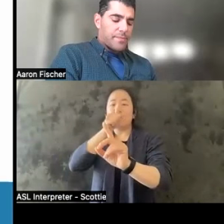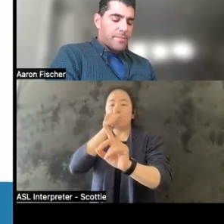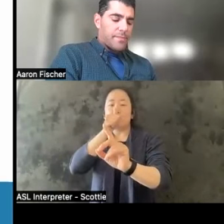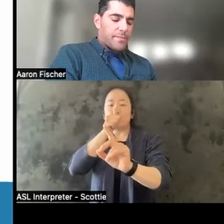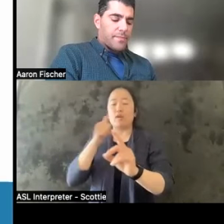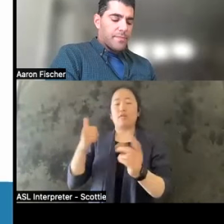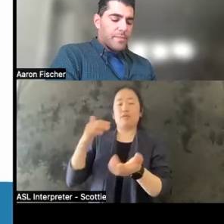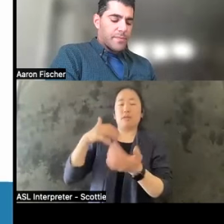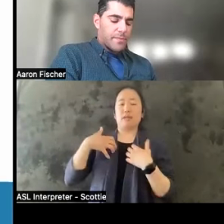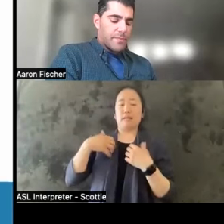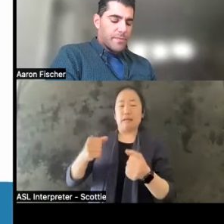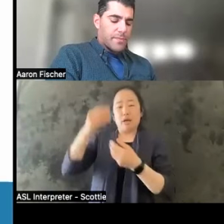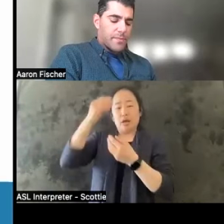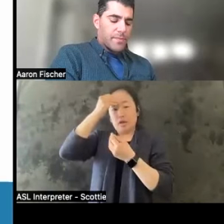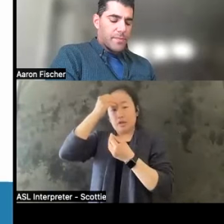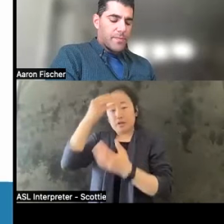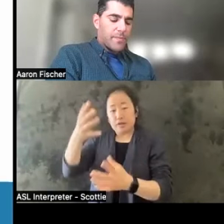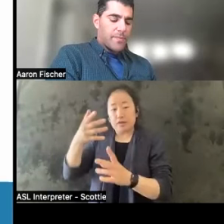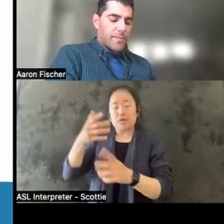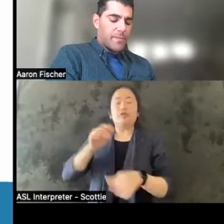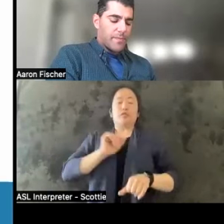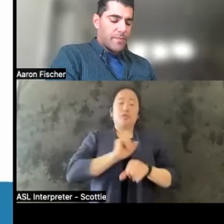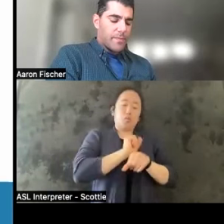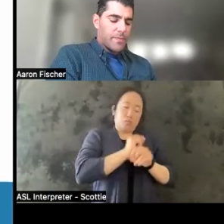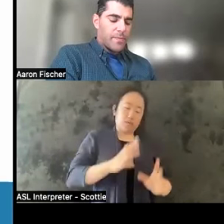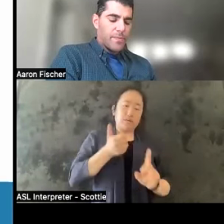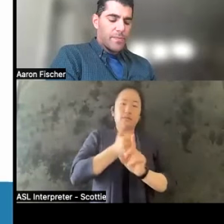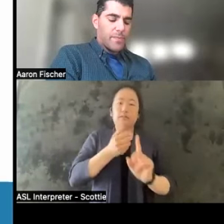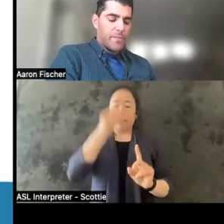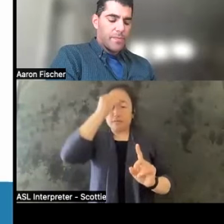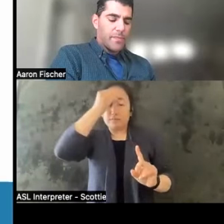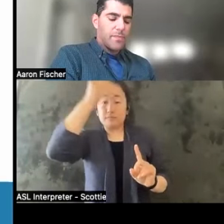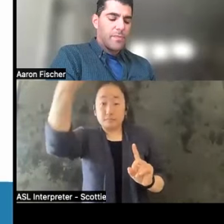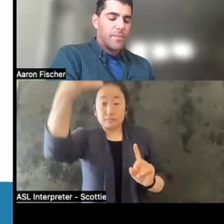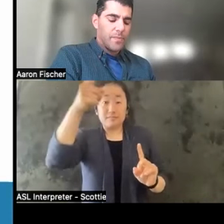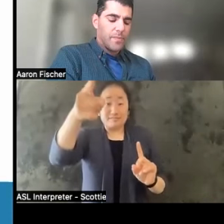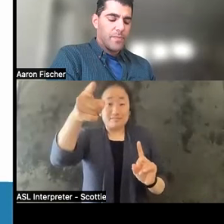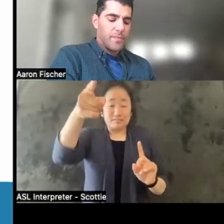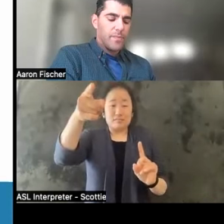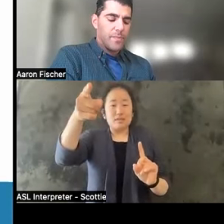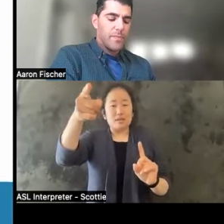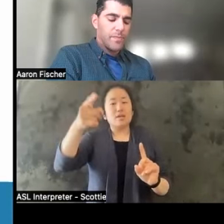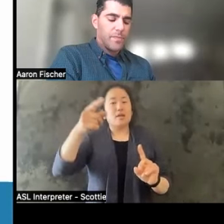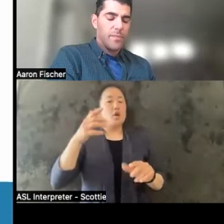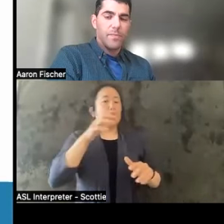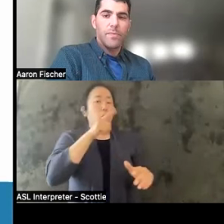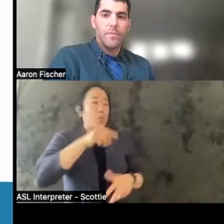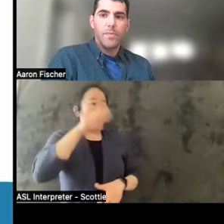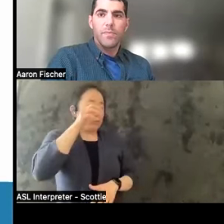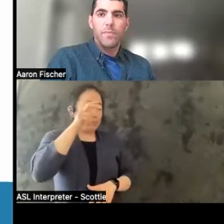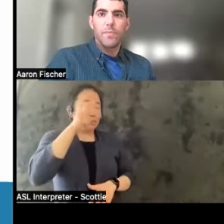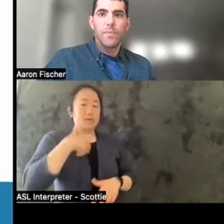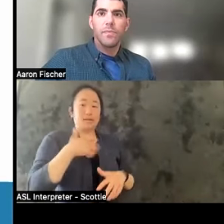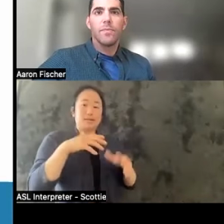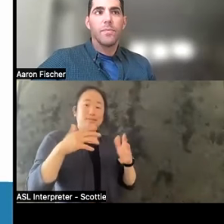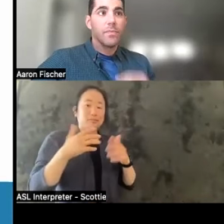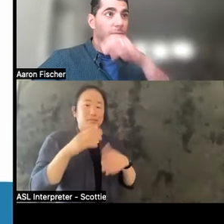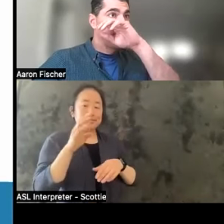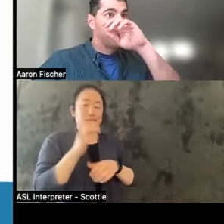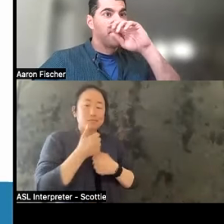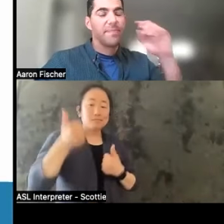the employer needs to keep that confidential and limit who has access to it. So whoever may be involved in the provision of